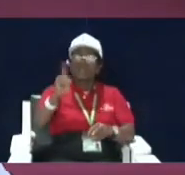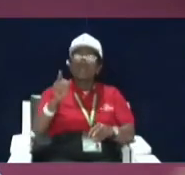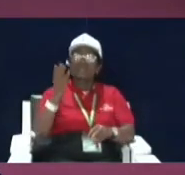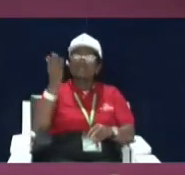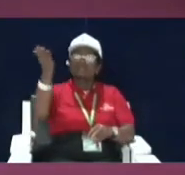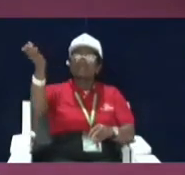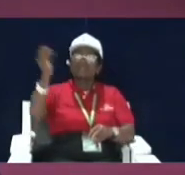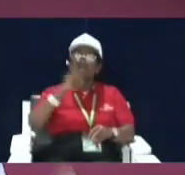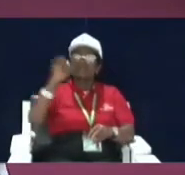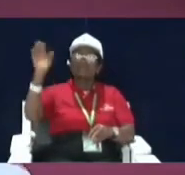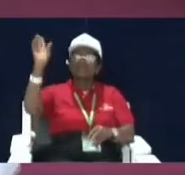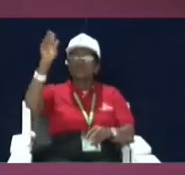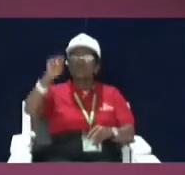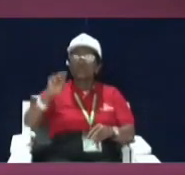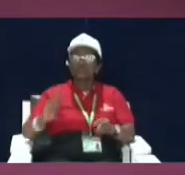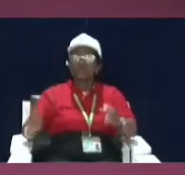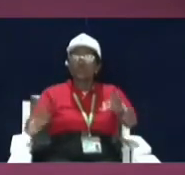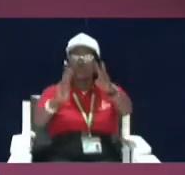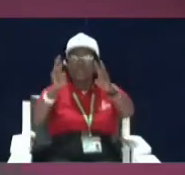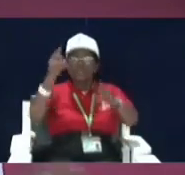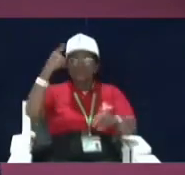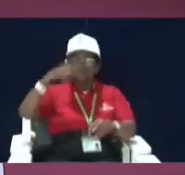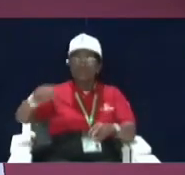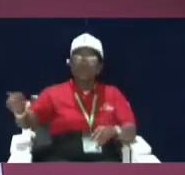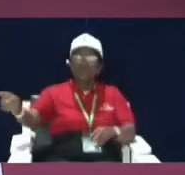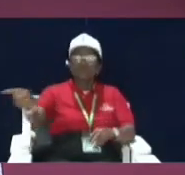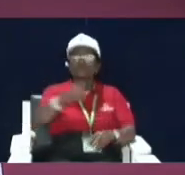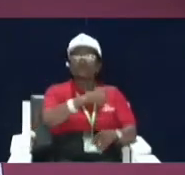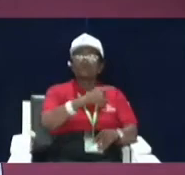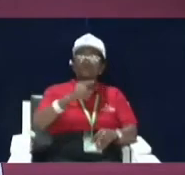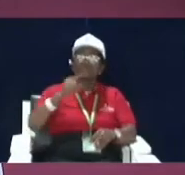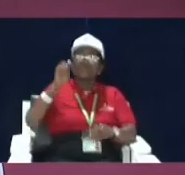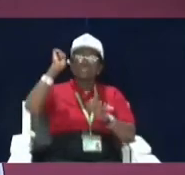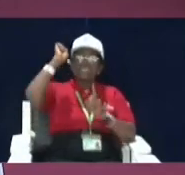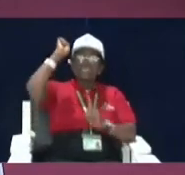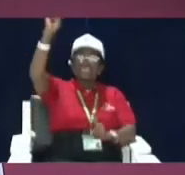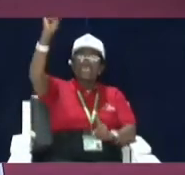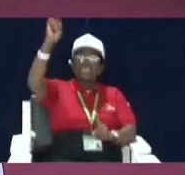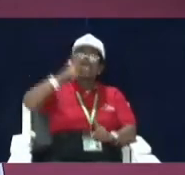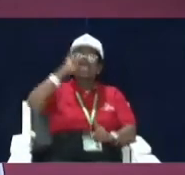He's a God of wonders.